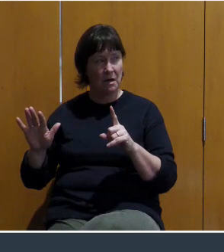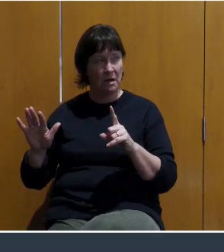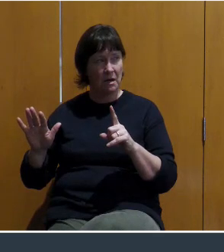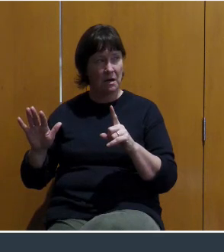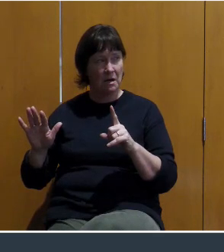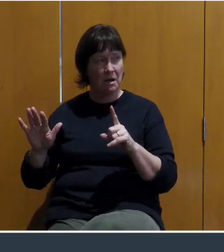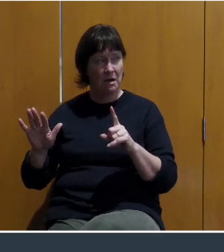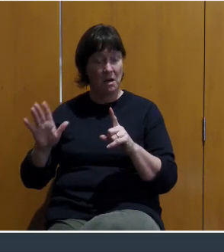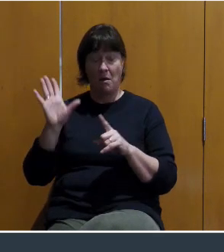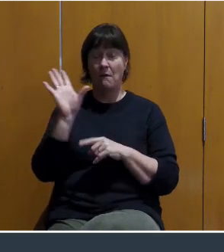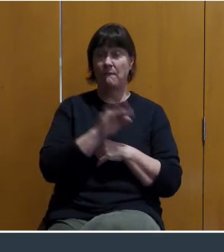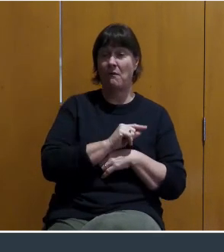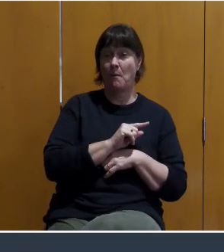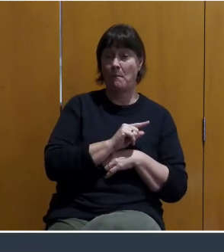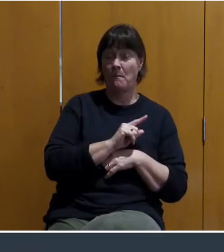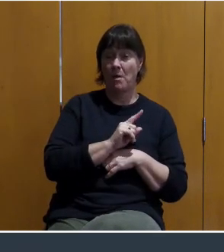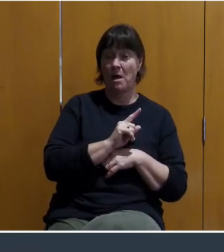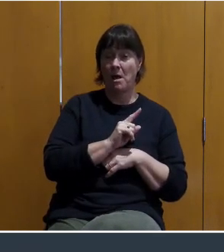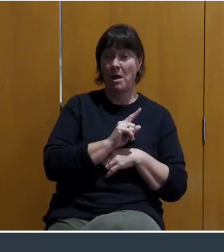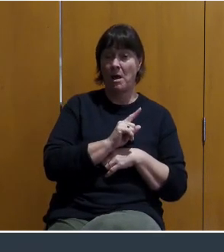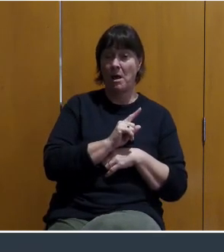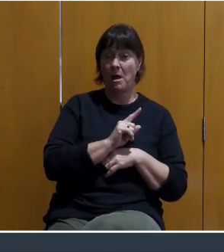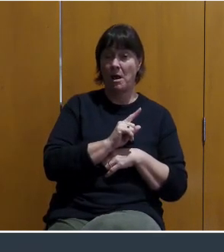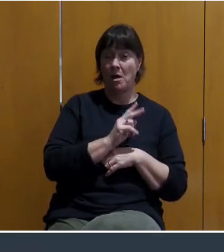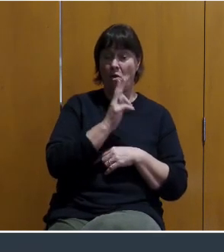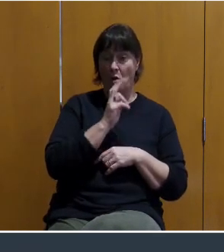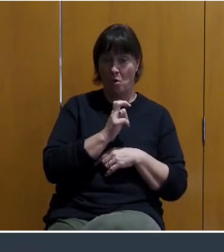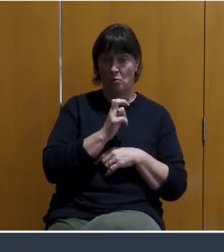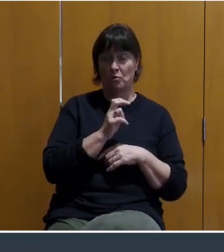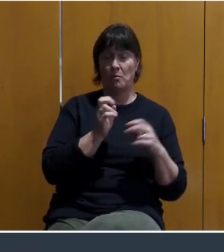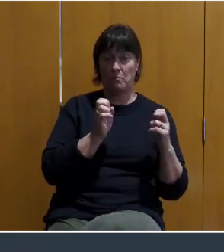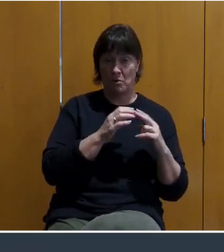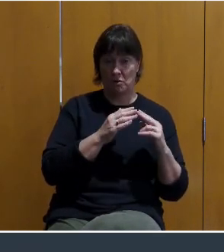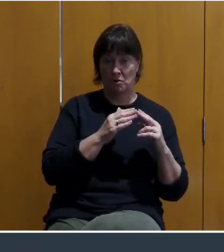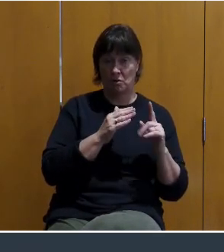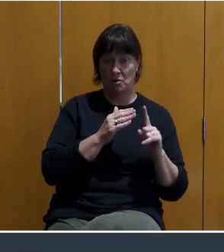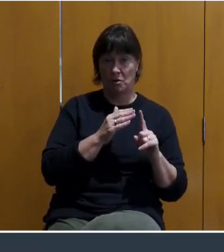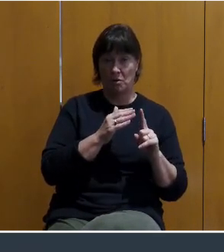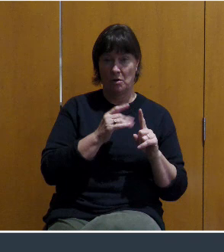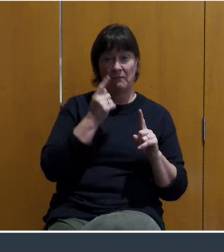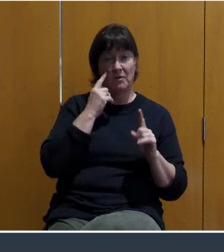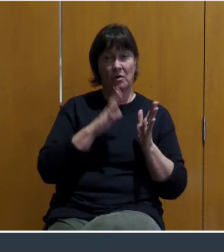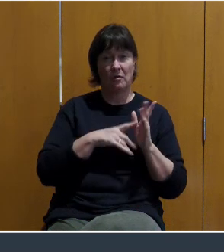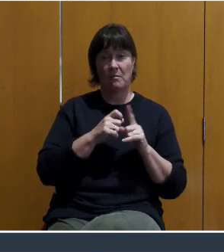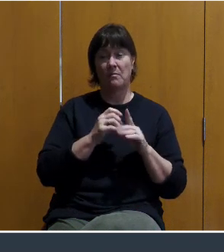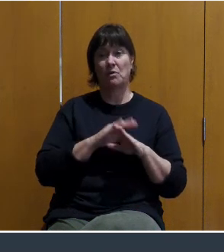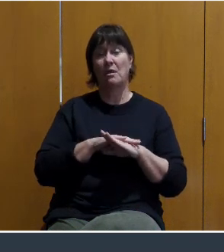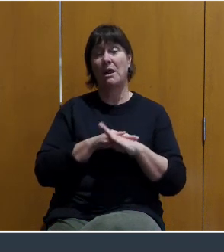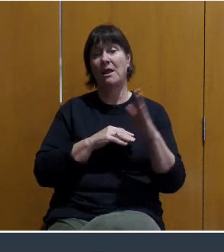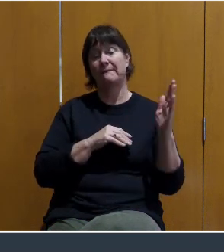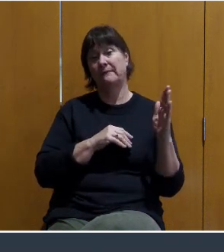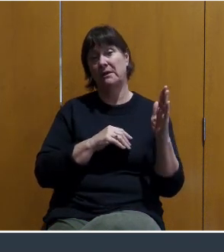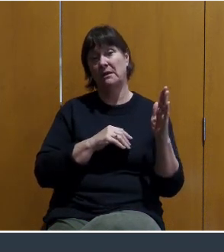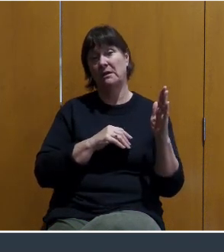So it is from the Old Embankment Bridge to the, if you're looking at the map, to the left side,